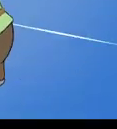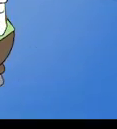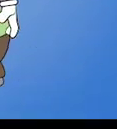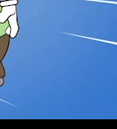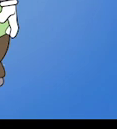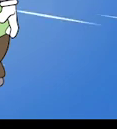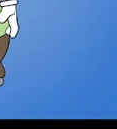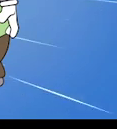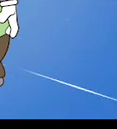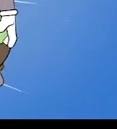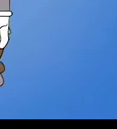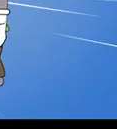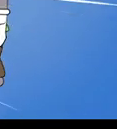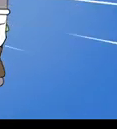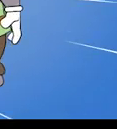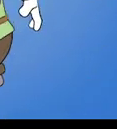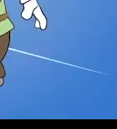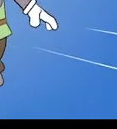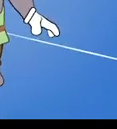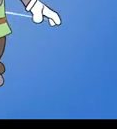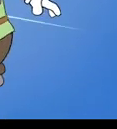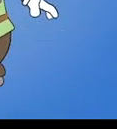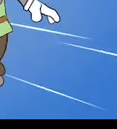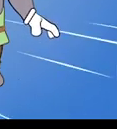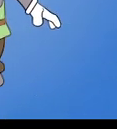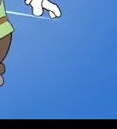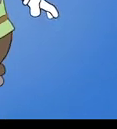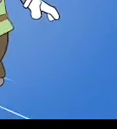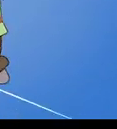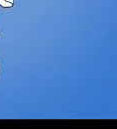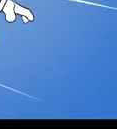Welcome and study with Tanzania Institute of Education.